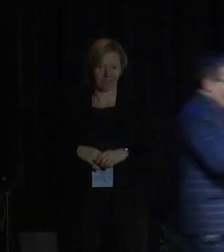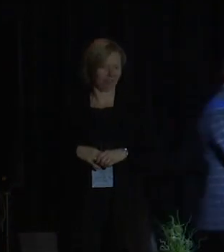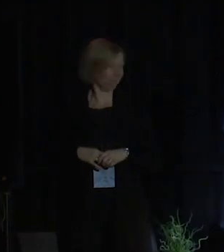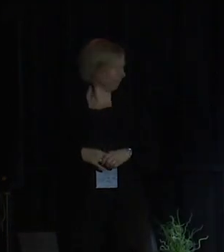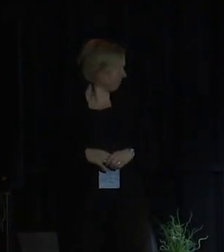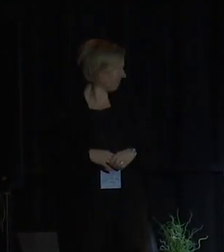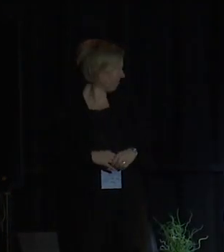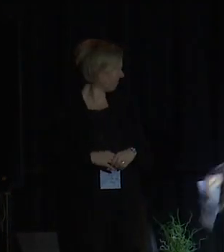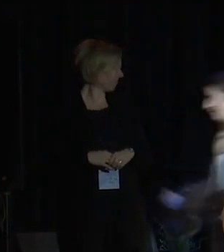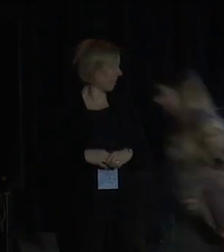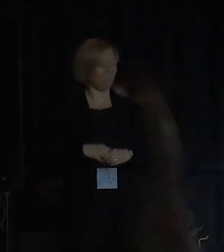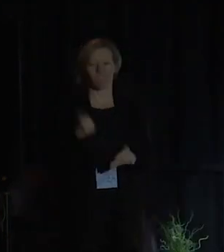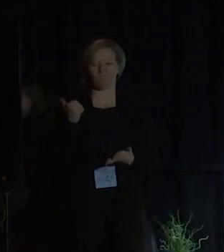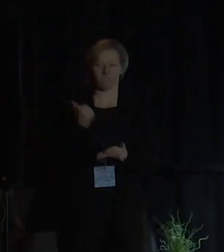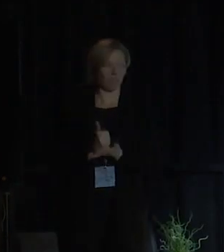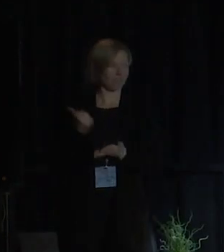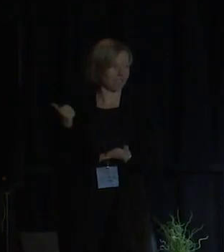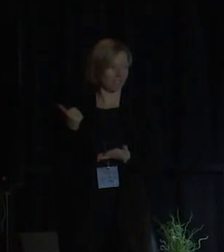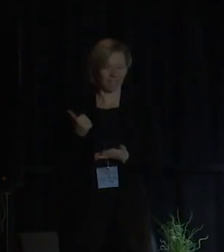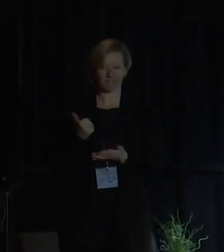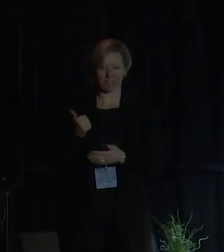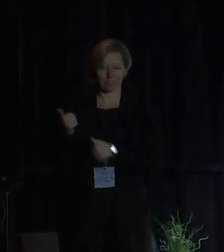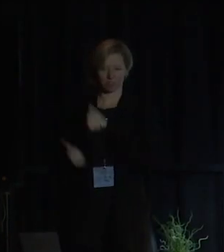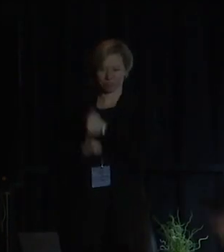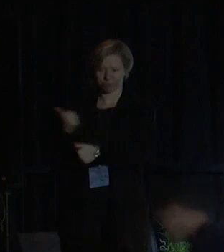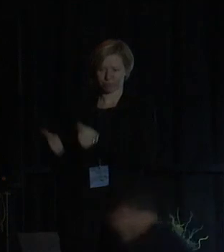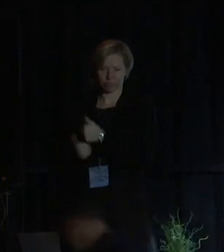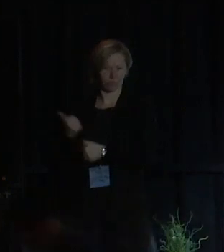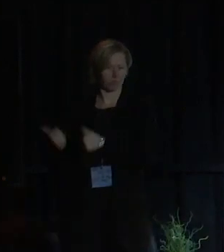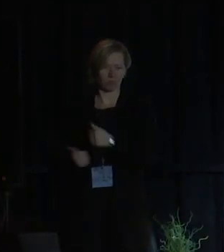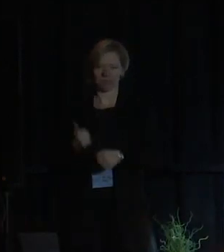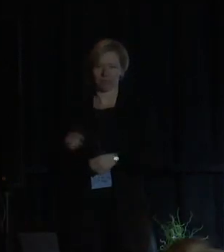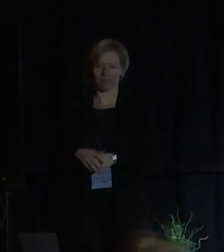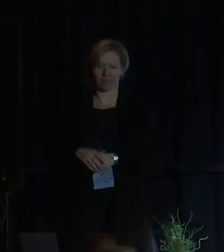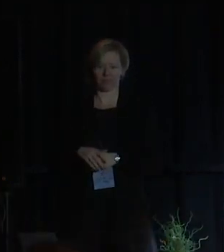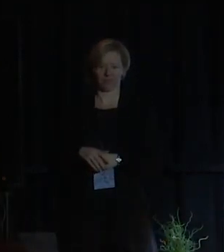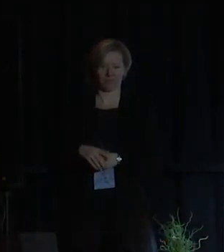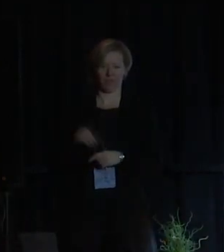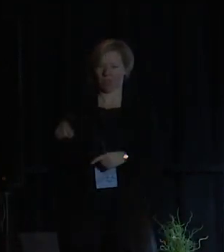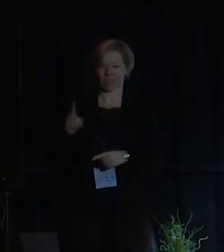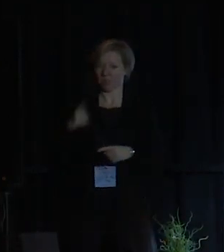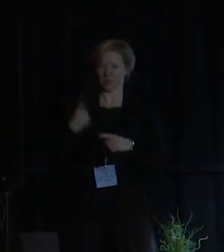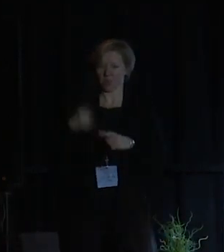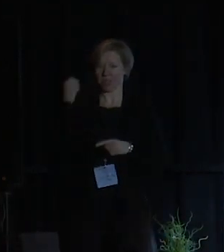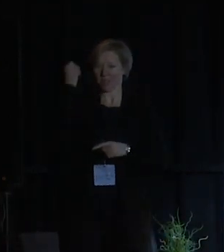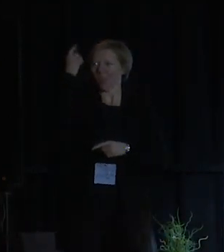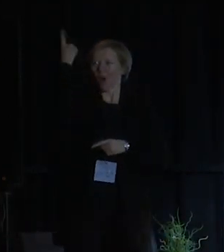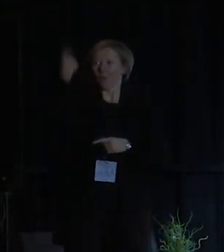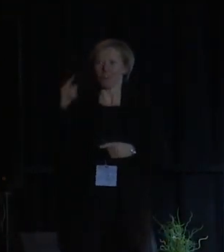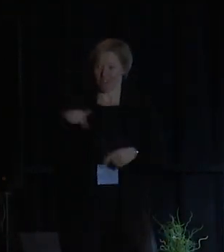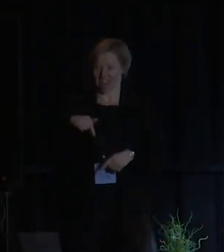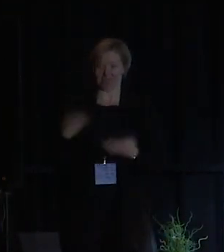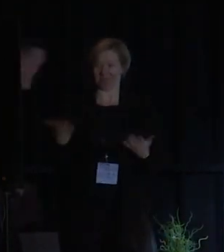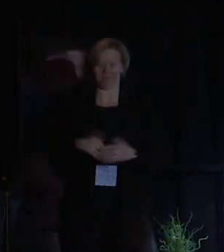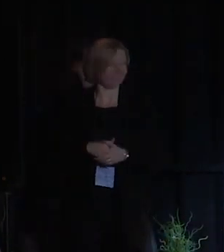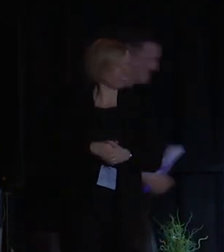kindly. Excellent. So spontaneous. Just made that up. Okay, oh, we're still local. Highly sprung. Here we are.